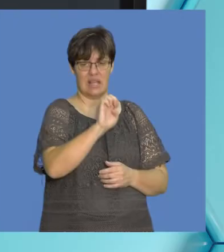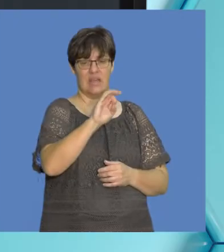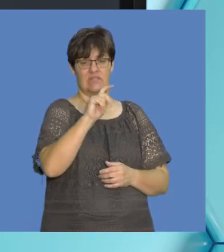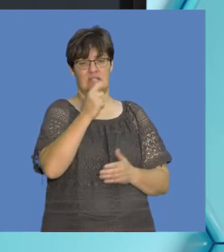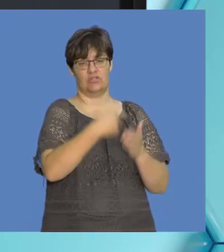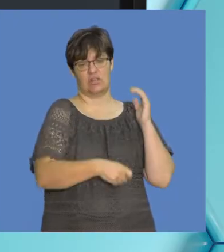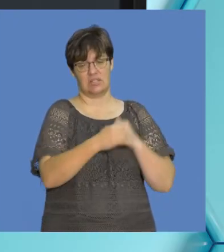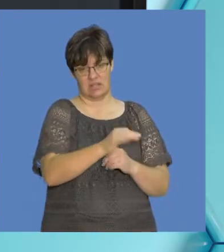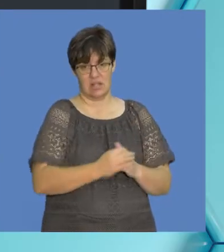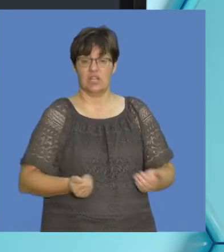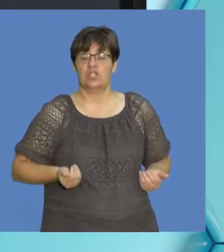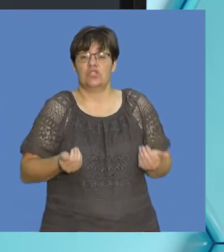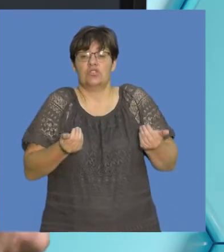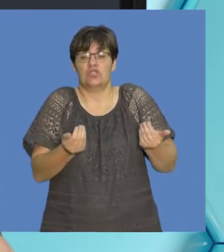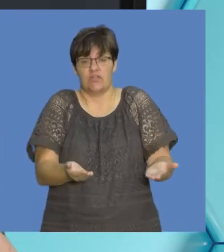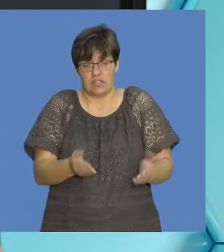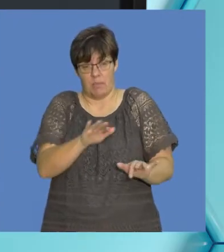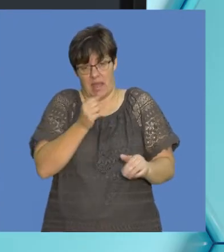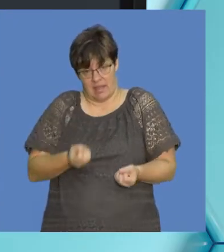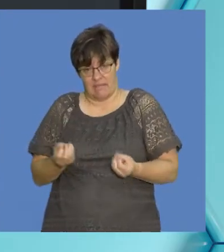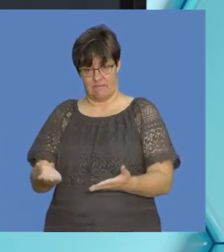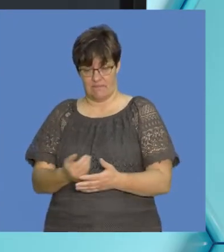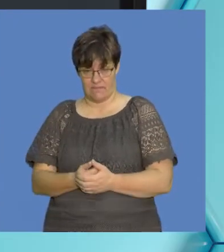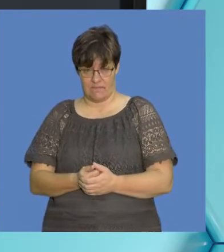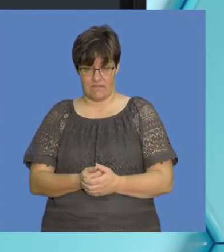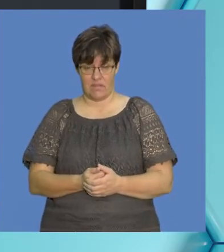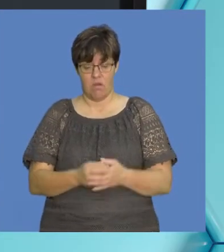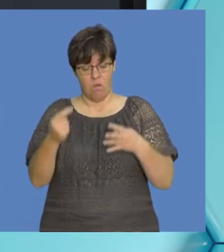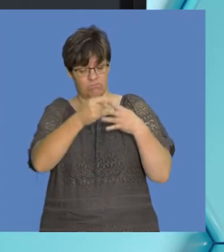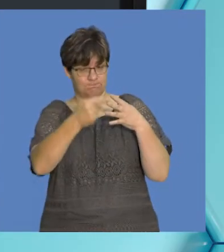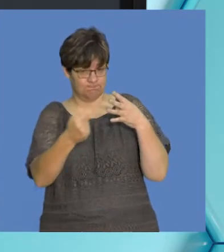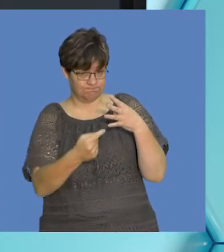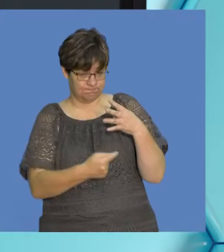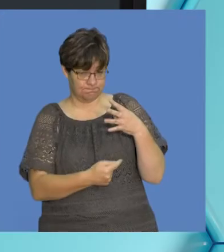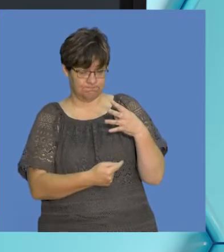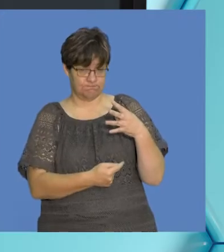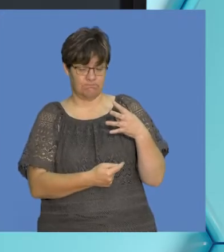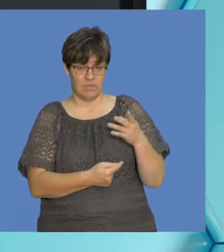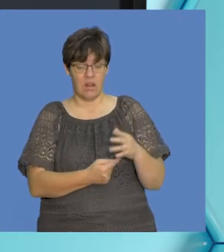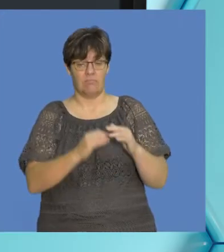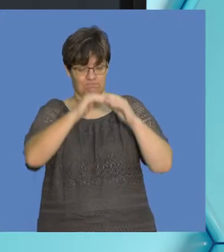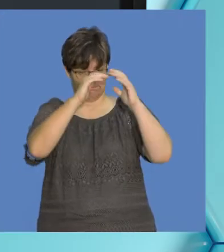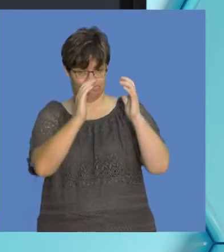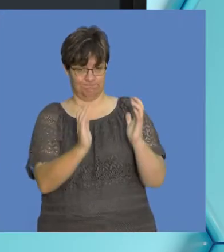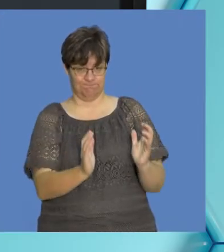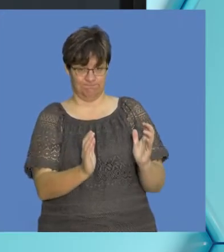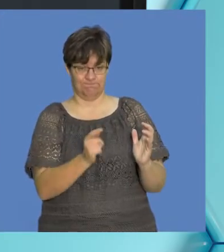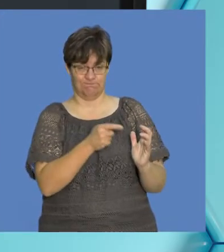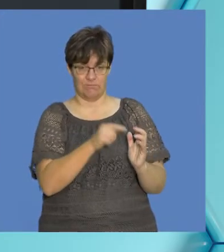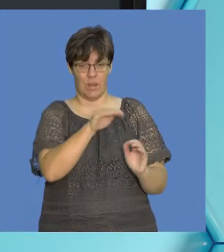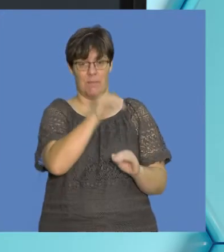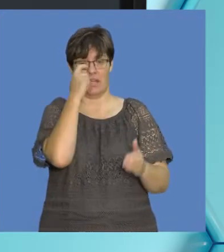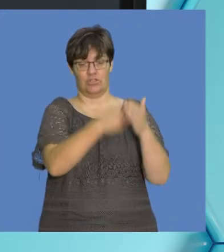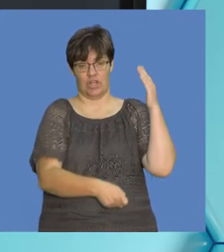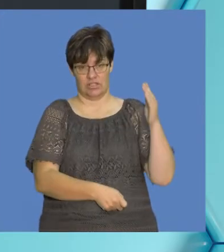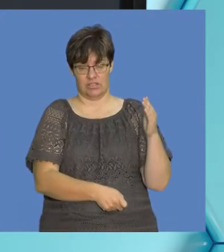charge. It's a service that's rendered by the bank. So all of these would fall within the ambit of bank